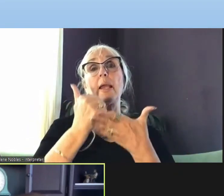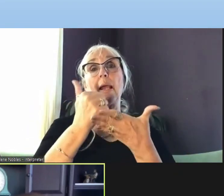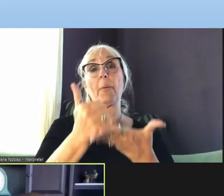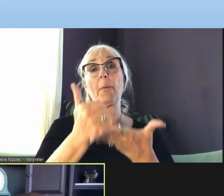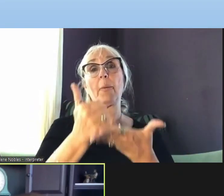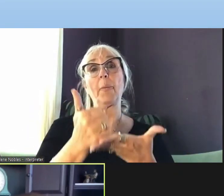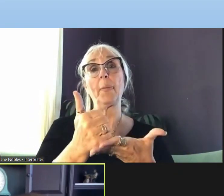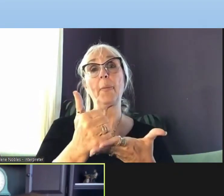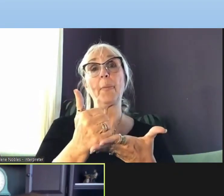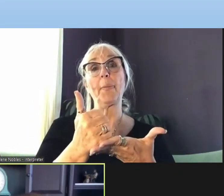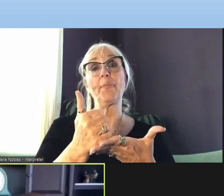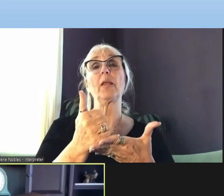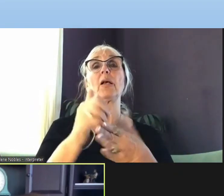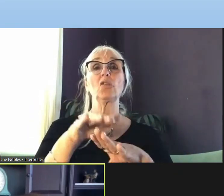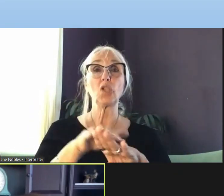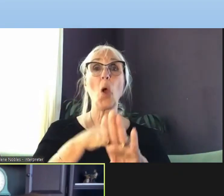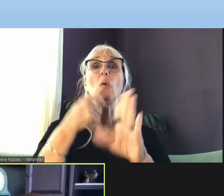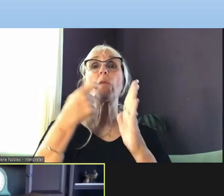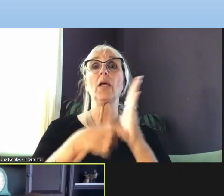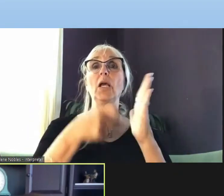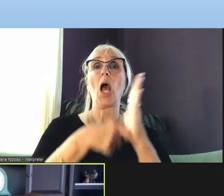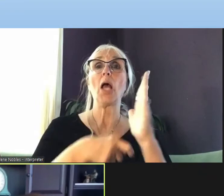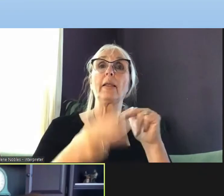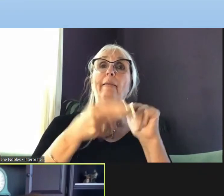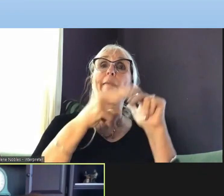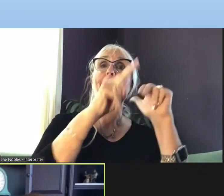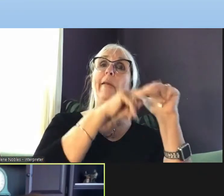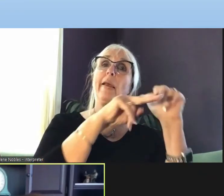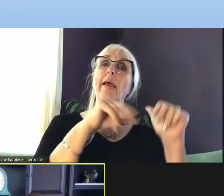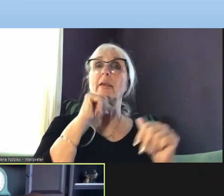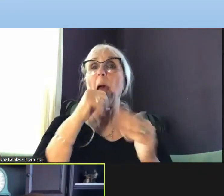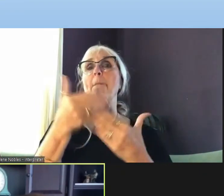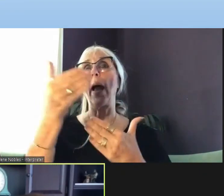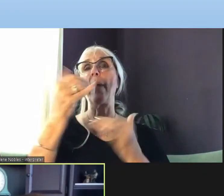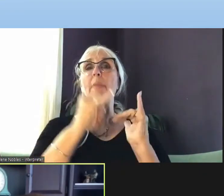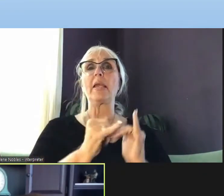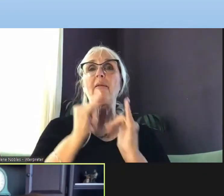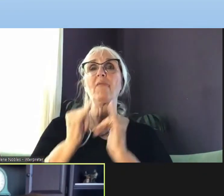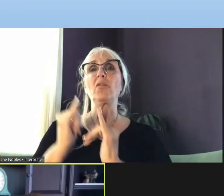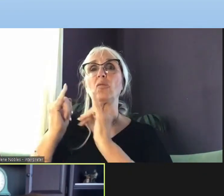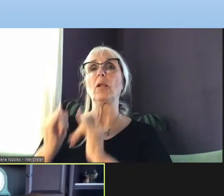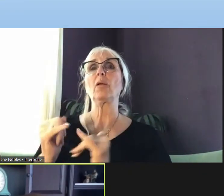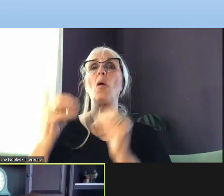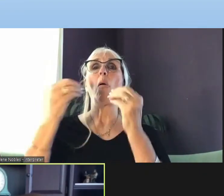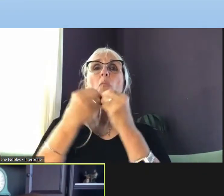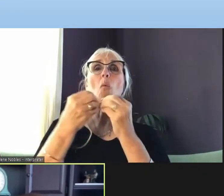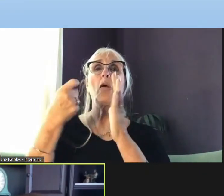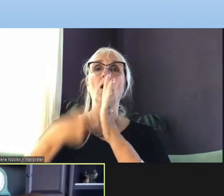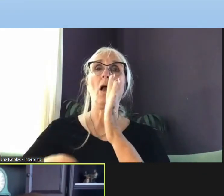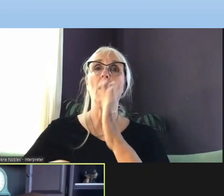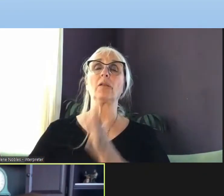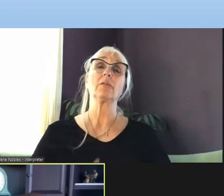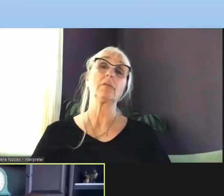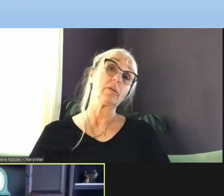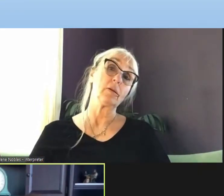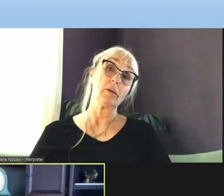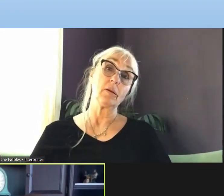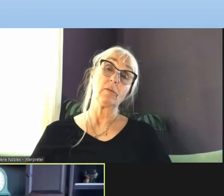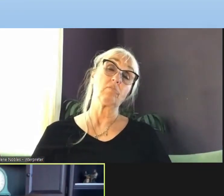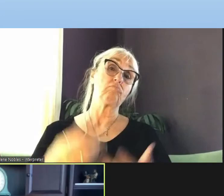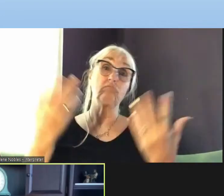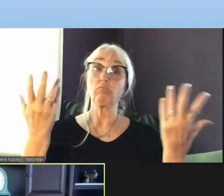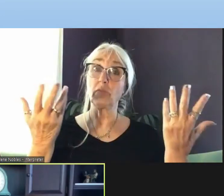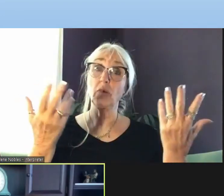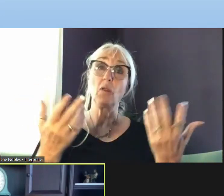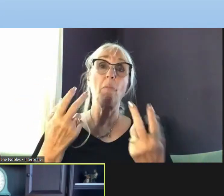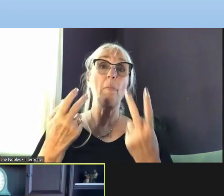delay those costs and not have to buy them individually at the higher expense. All right. So I bring those considerations before